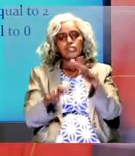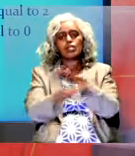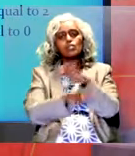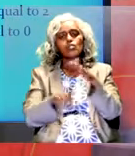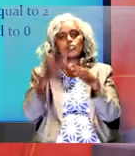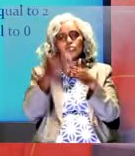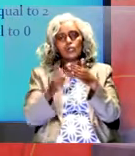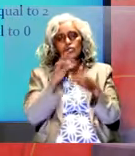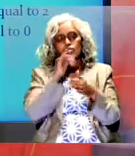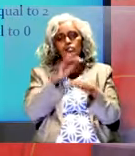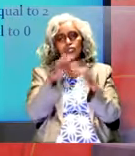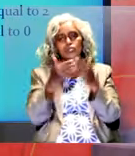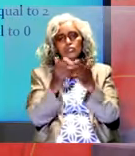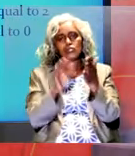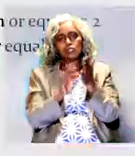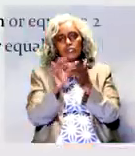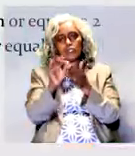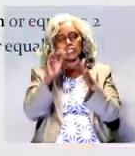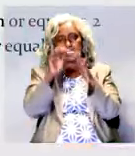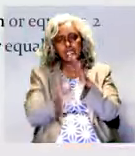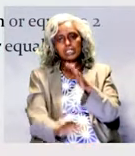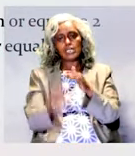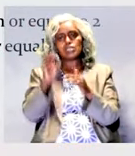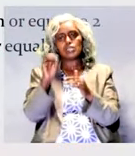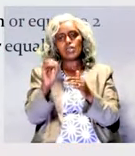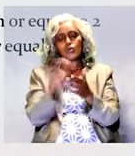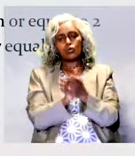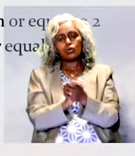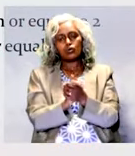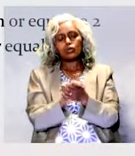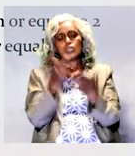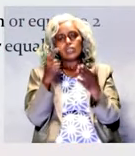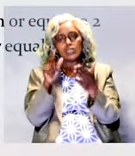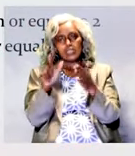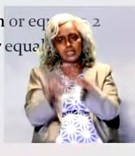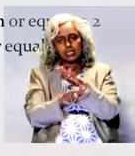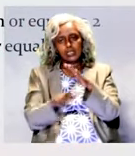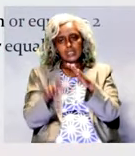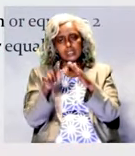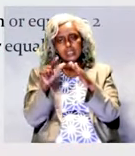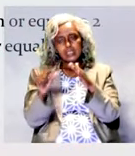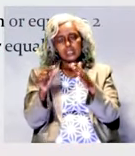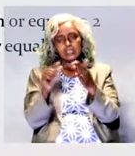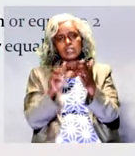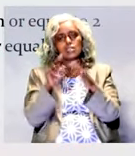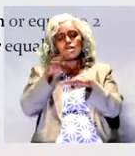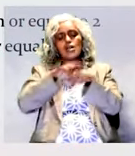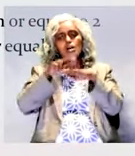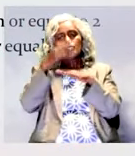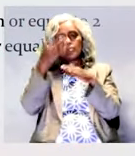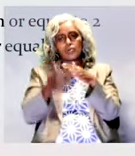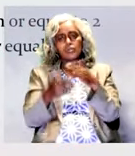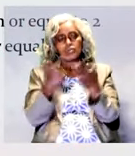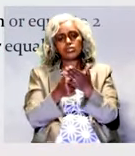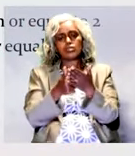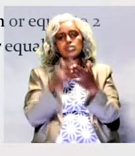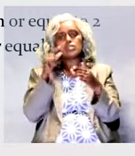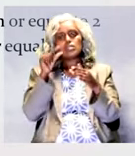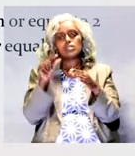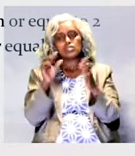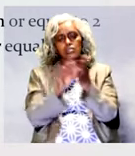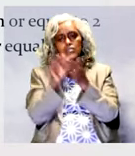bounds are all numbers which are less than 0. Least upper bound, its least upper bound from the upper bound, the least number is